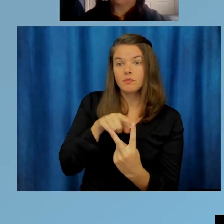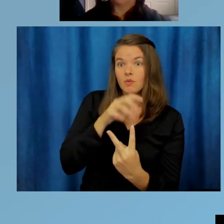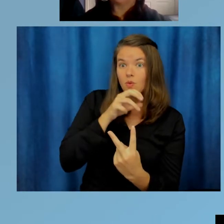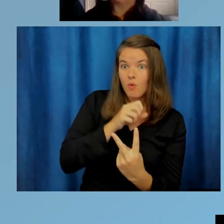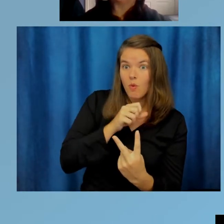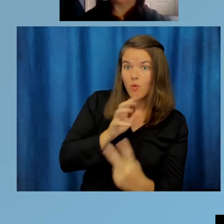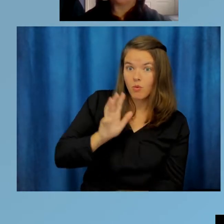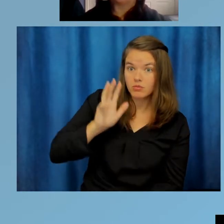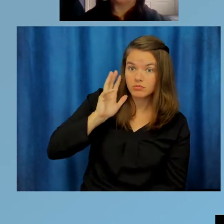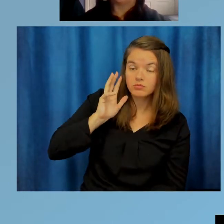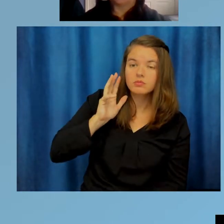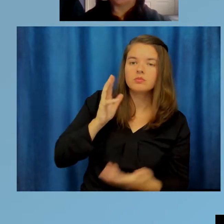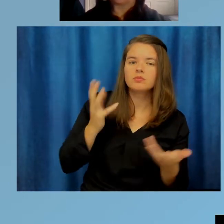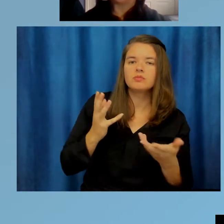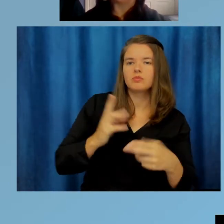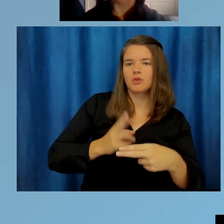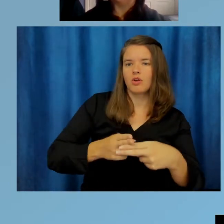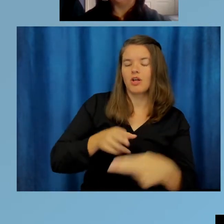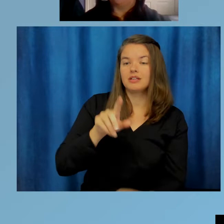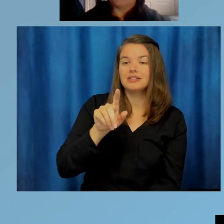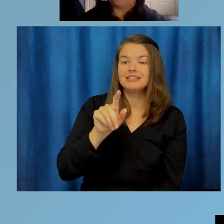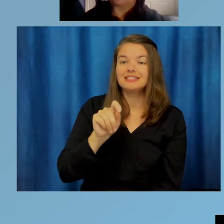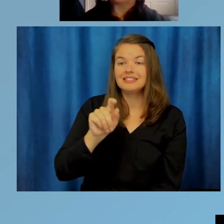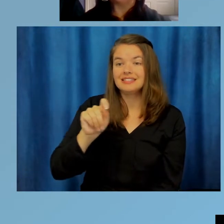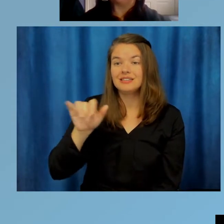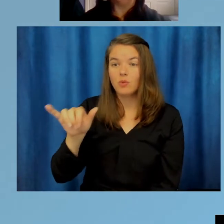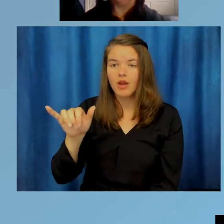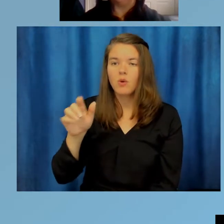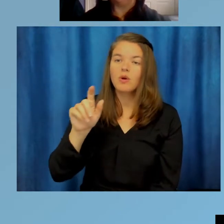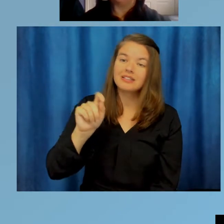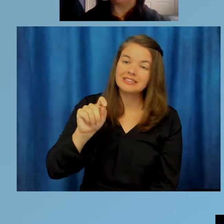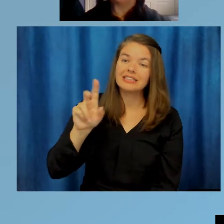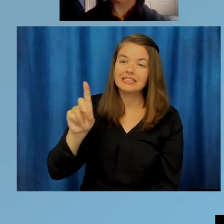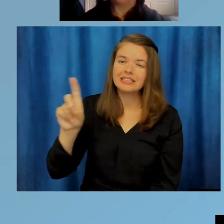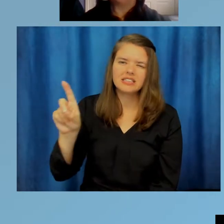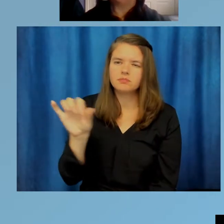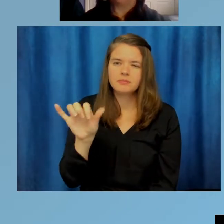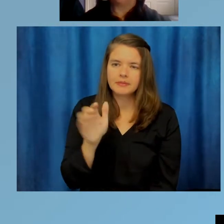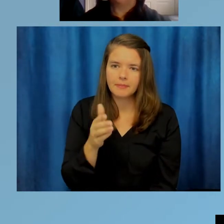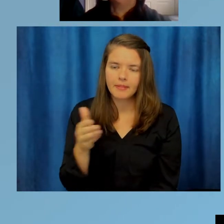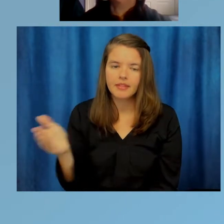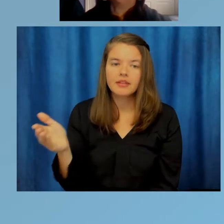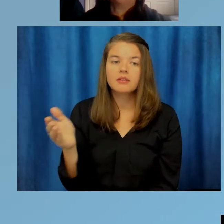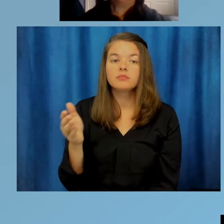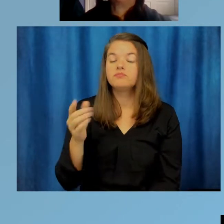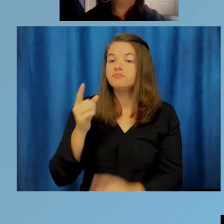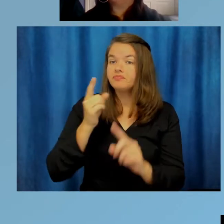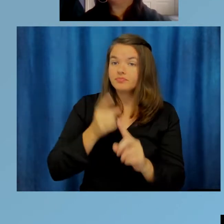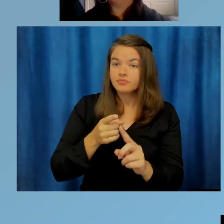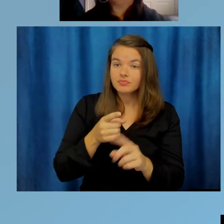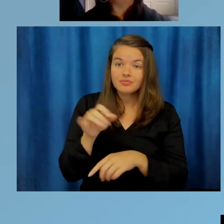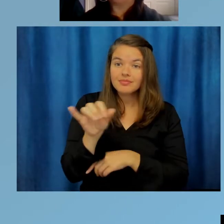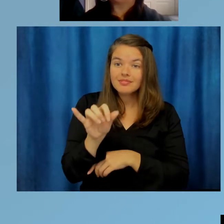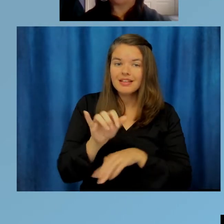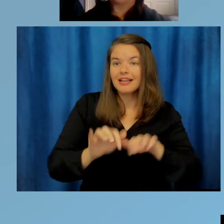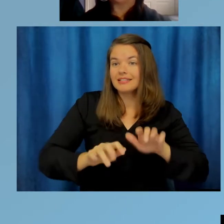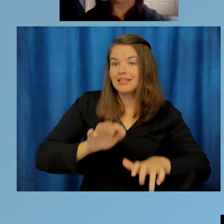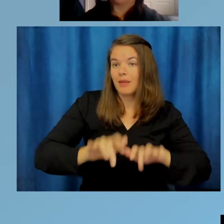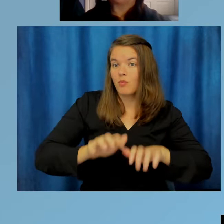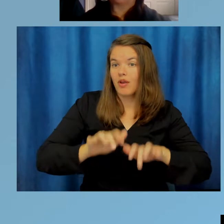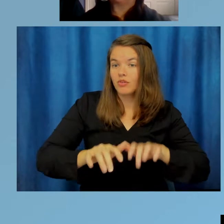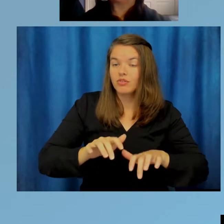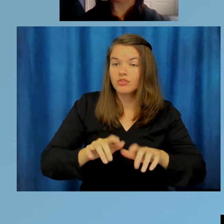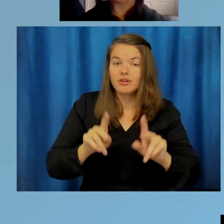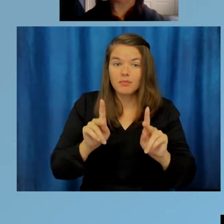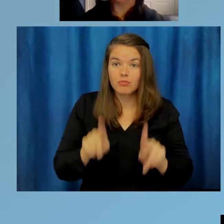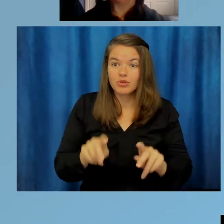old school is called a TTY or a TDD. They're both the same thing. They're basically like a